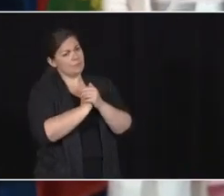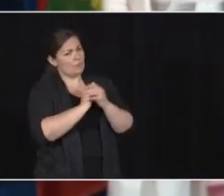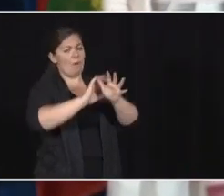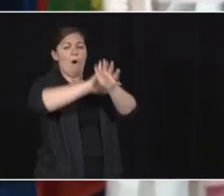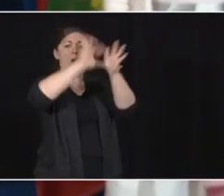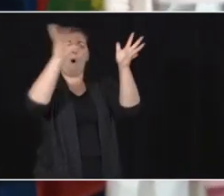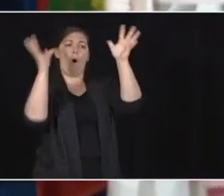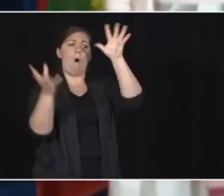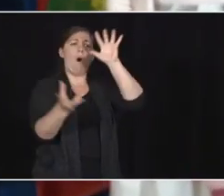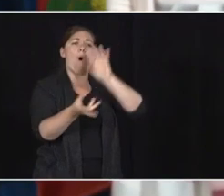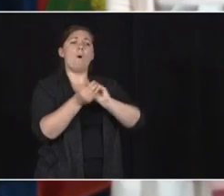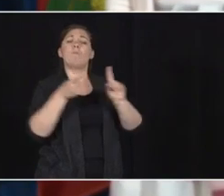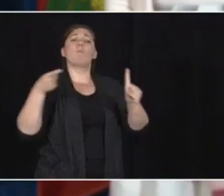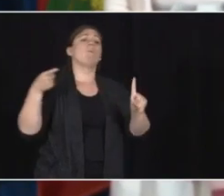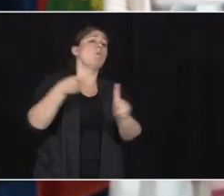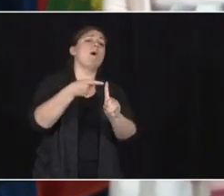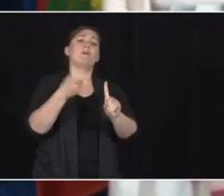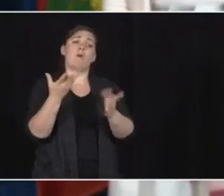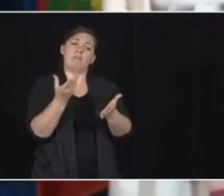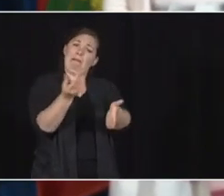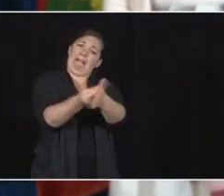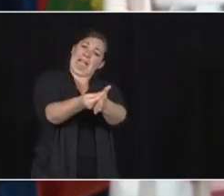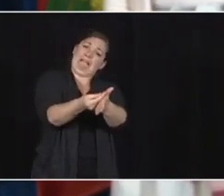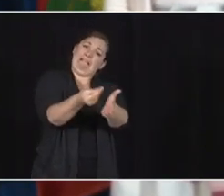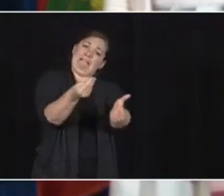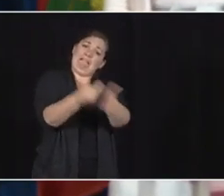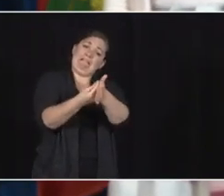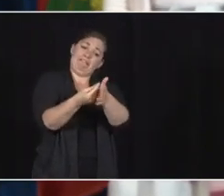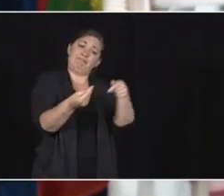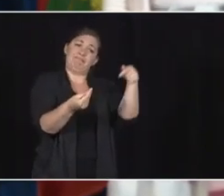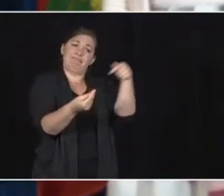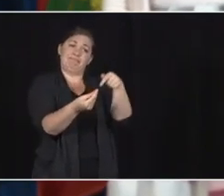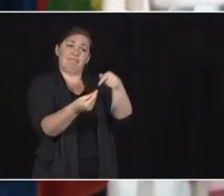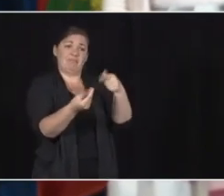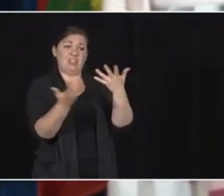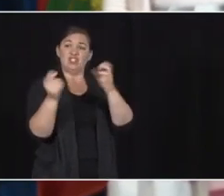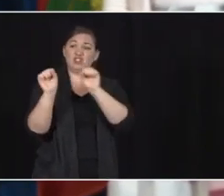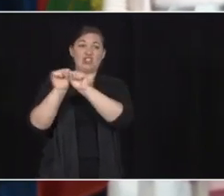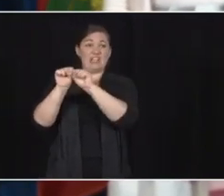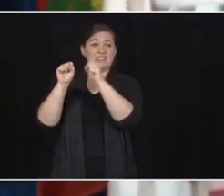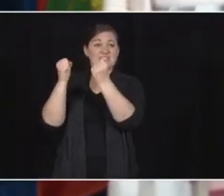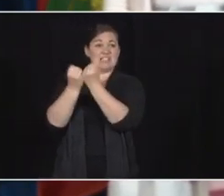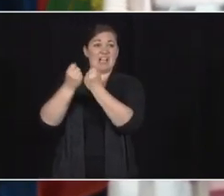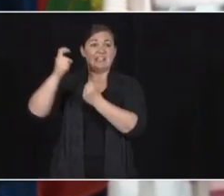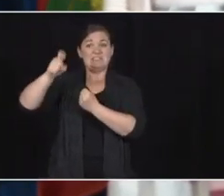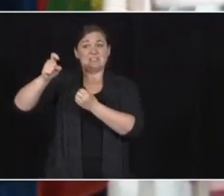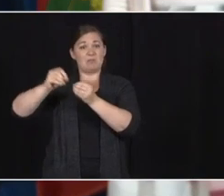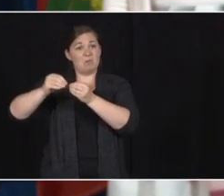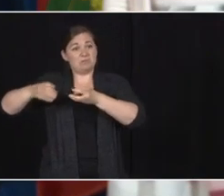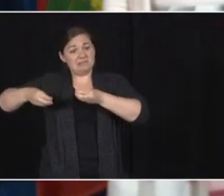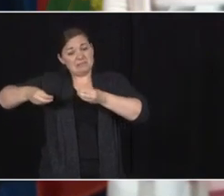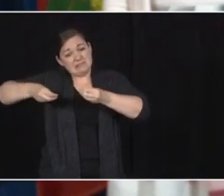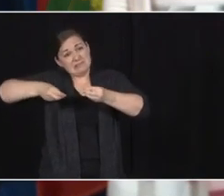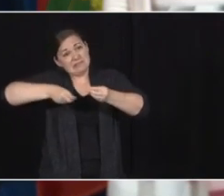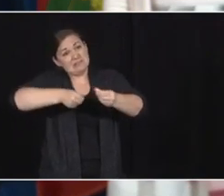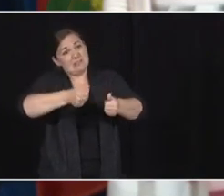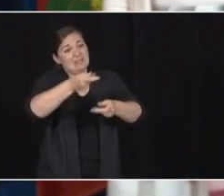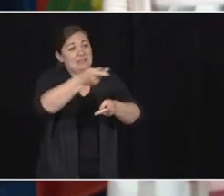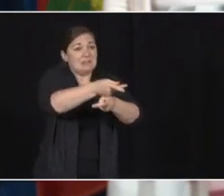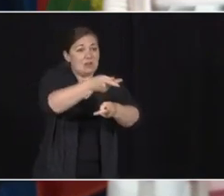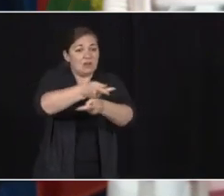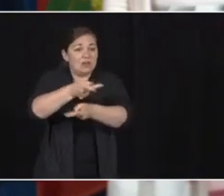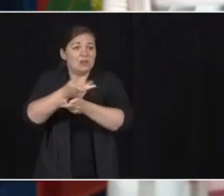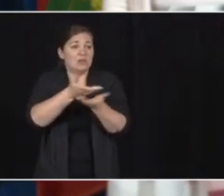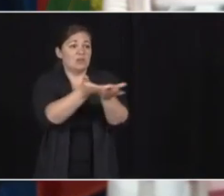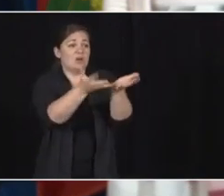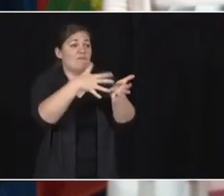money? You know, should we as a society be willing to spend more to look after our elderly, our most vulnerable citizens? Isn't it